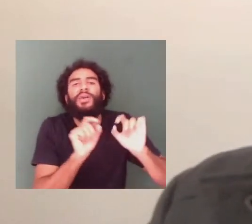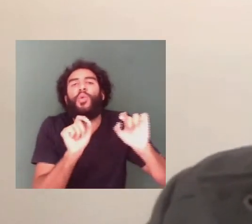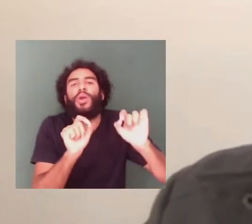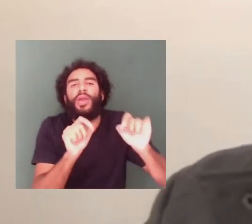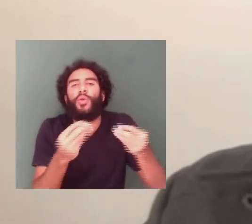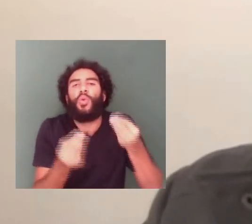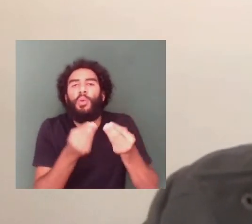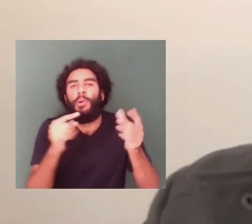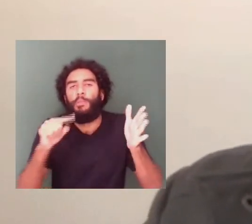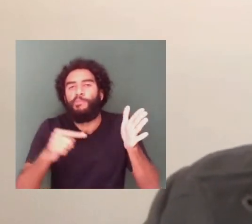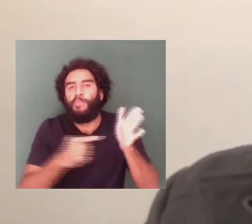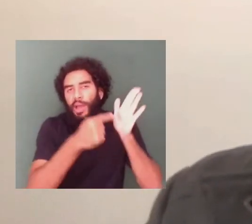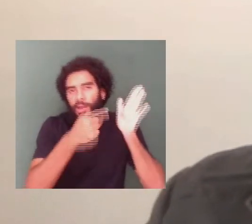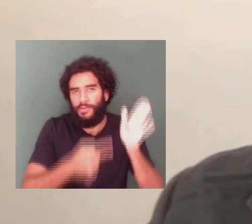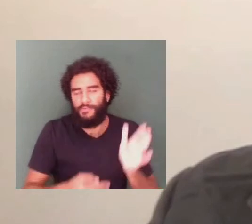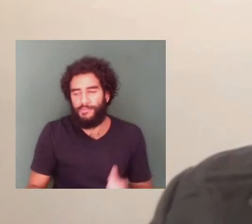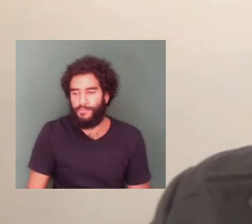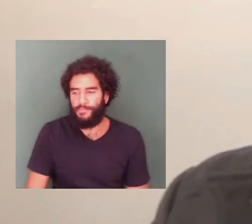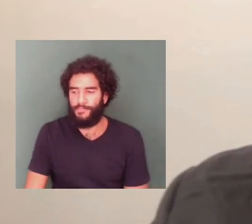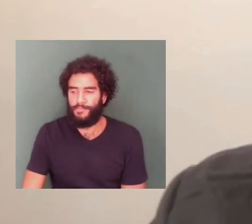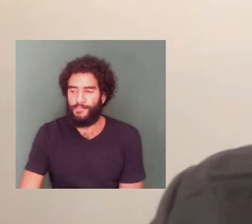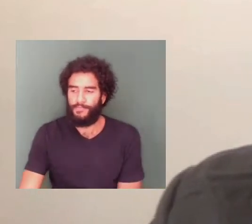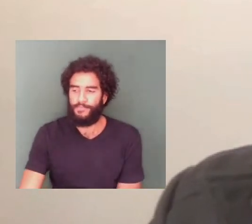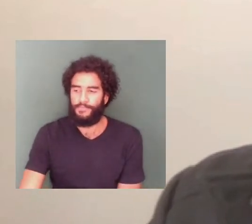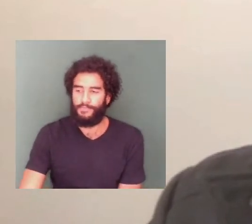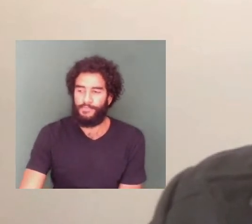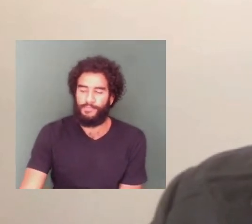online platforms, what can we do, Renata?